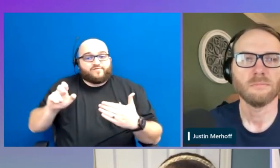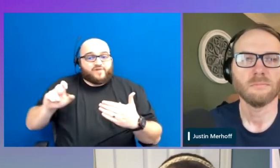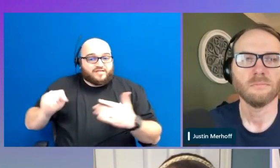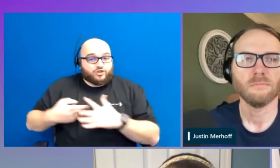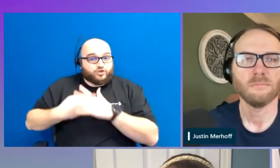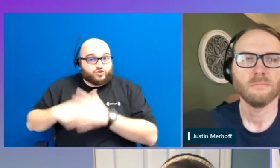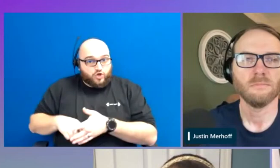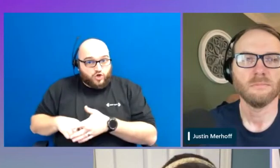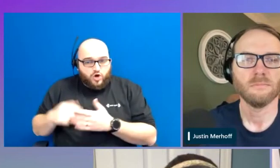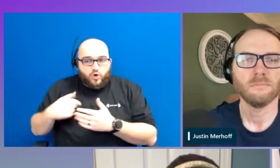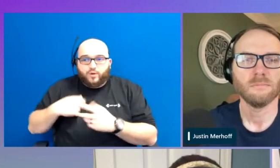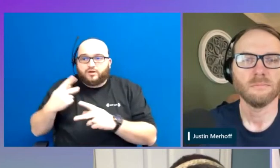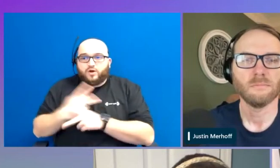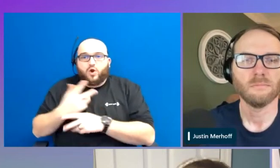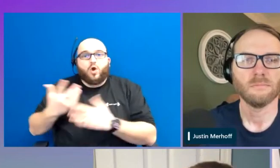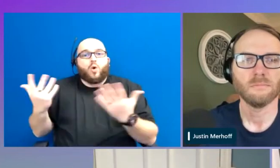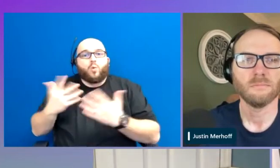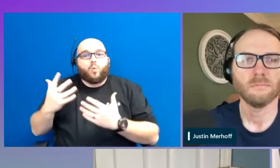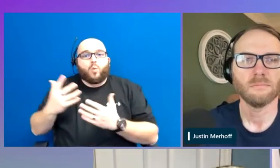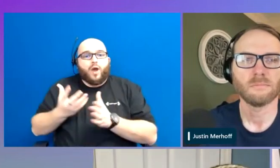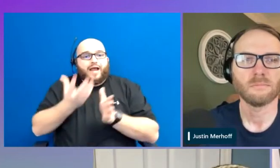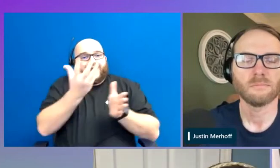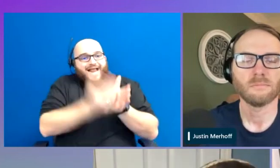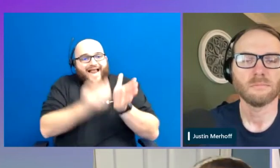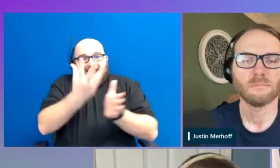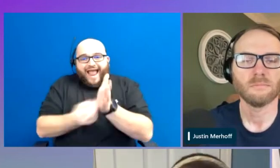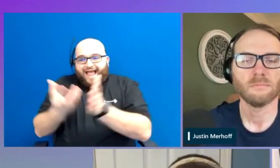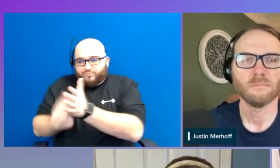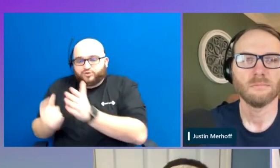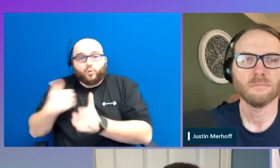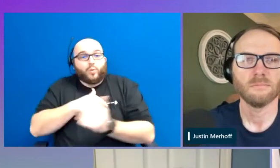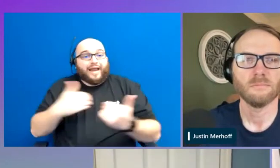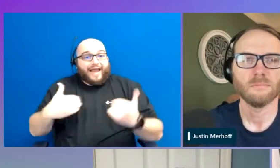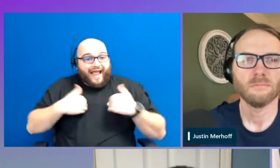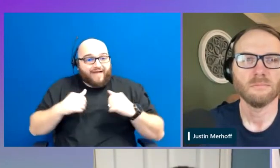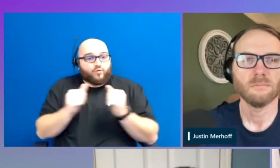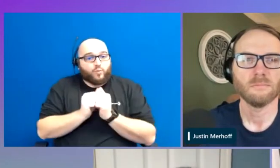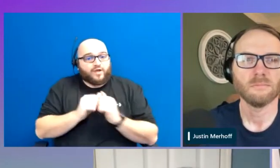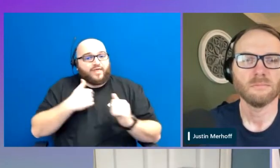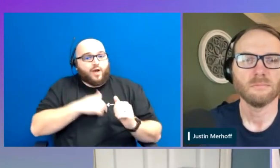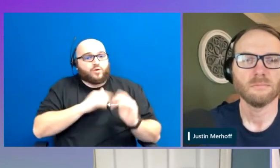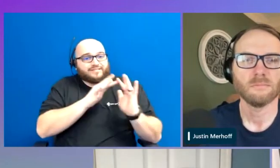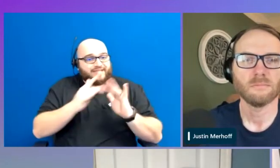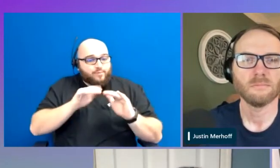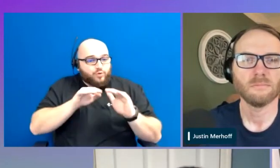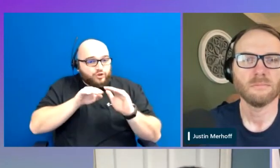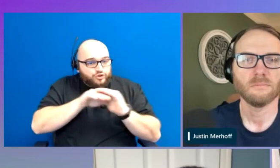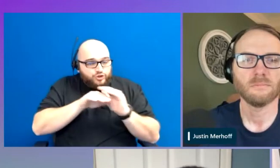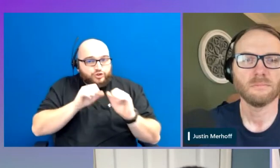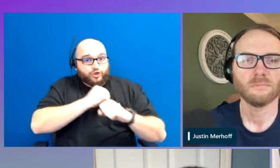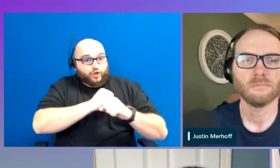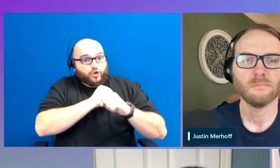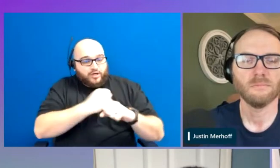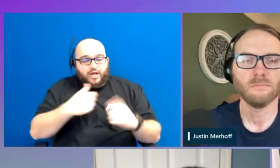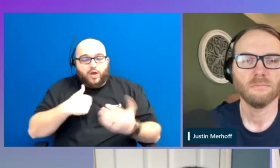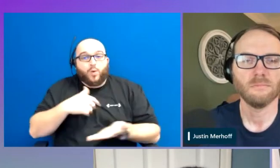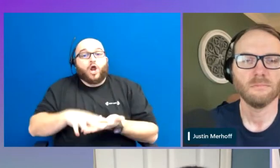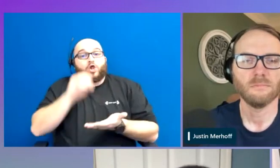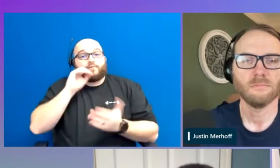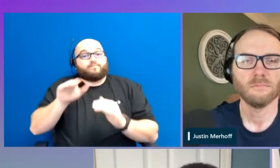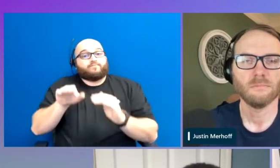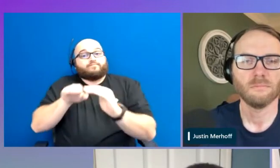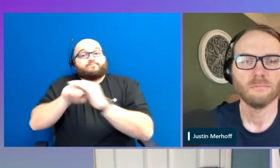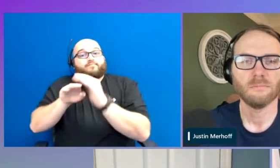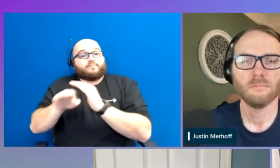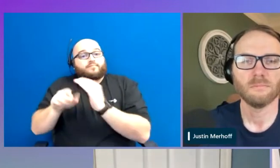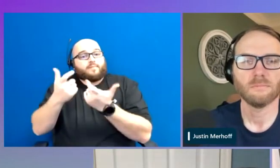what are the gaps when it comes to inclusion in cybersecurity, we found out that accessibility is where the biggest gap is, and lots